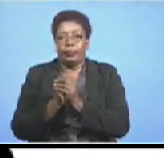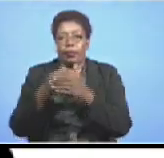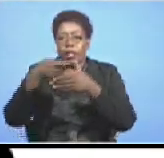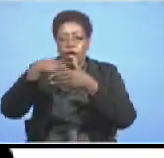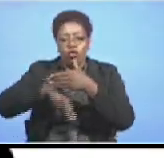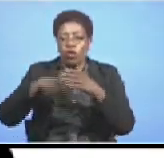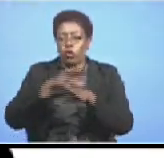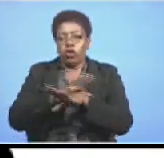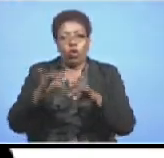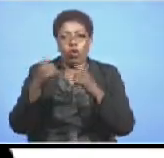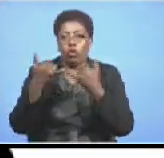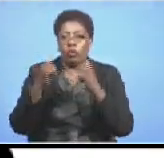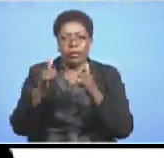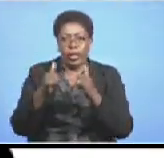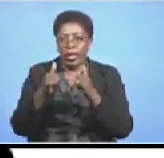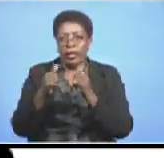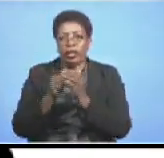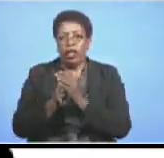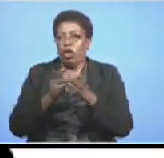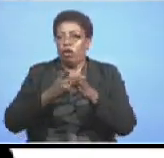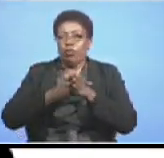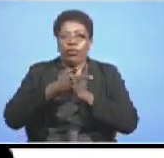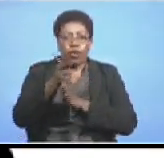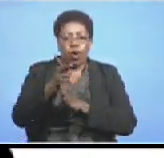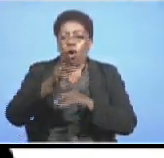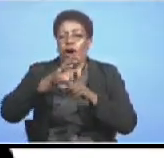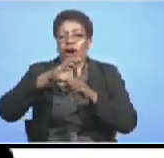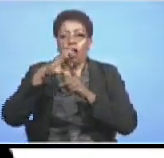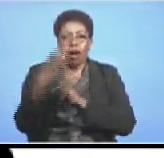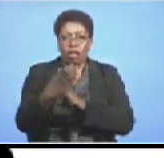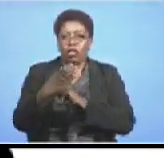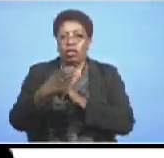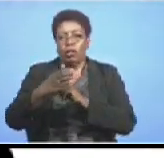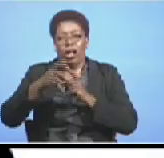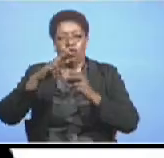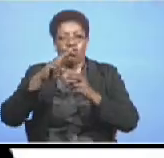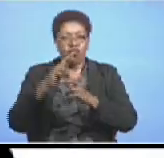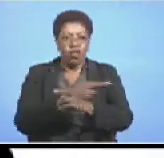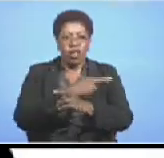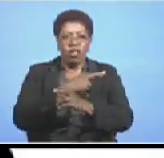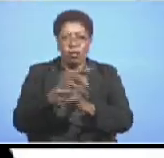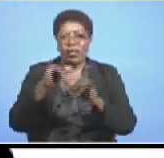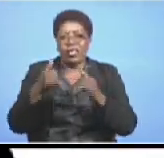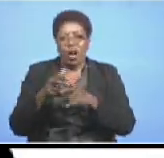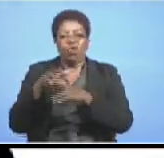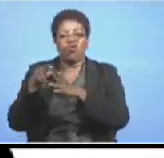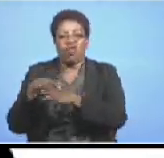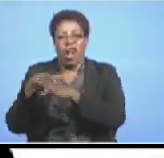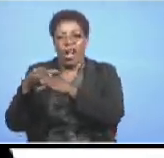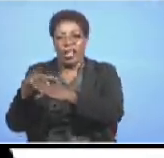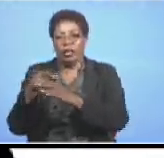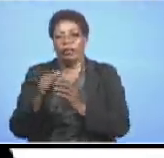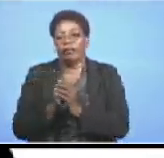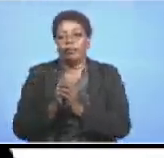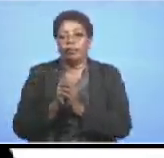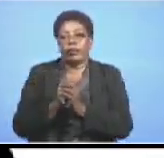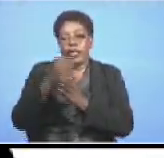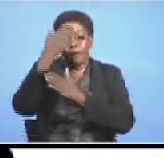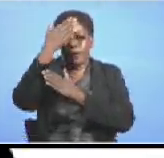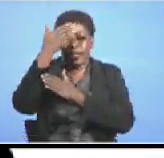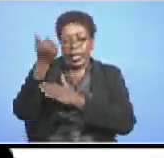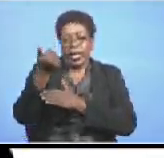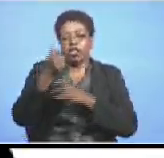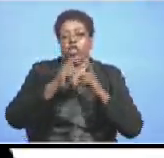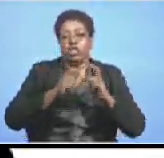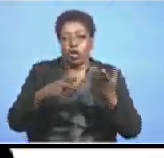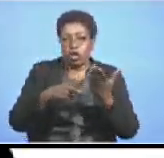play, man, we demonstrating the pure culture and rhythm. That's how we riding. Forget a Junkanoo ticket. You'll